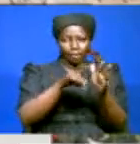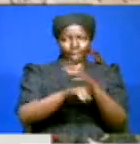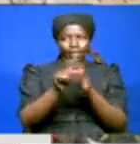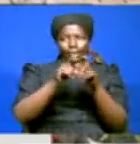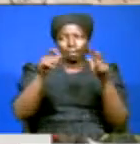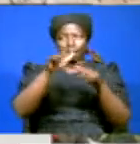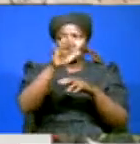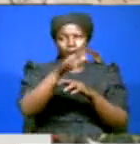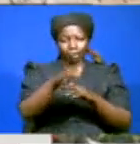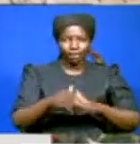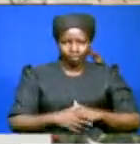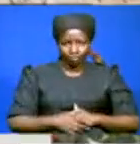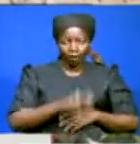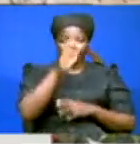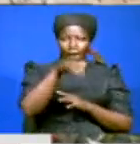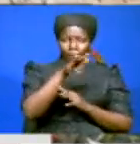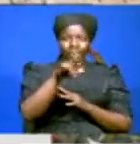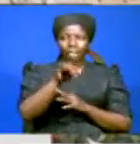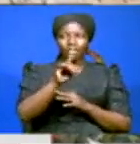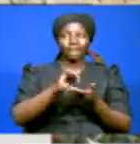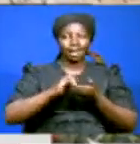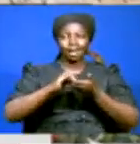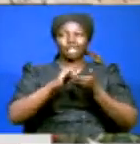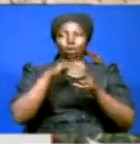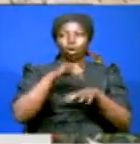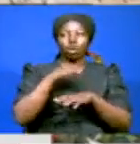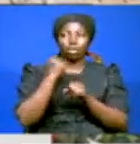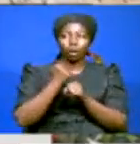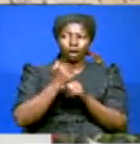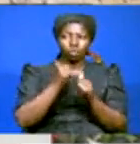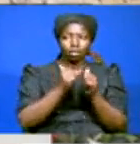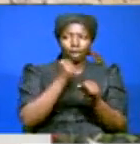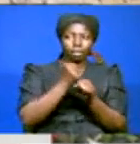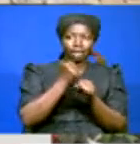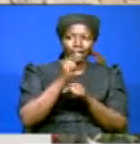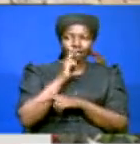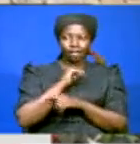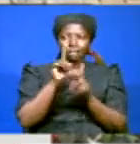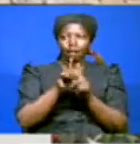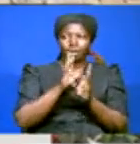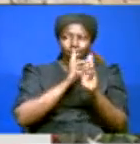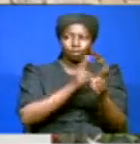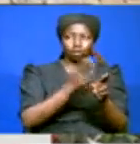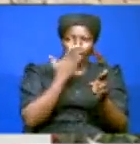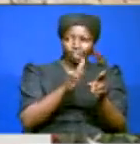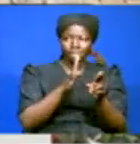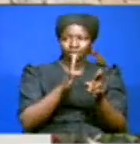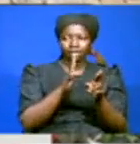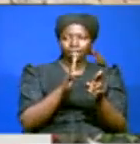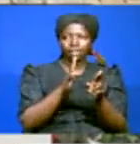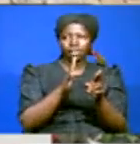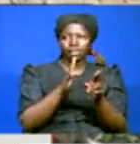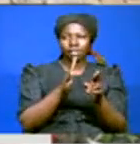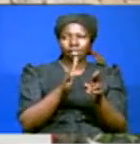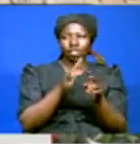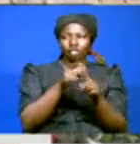actually engaging on the work that has been done and reported to the plenary by the committees of the National